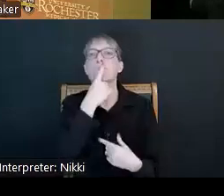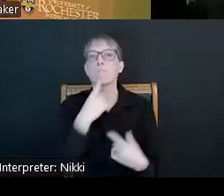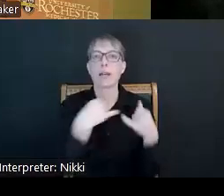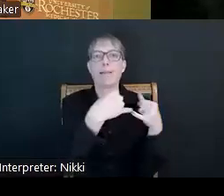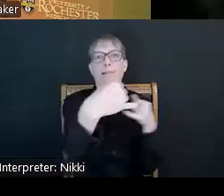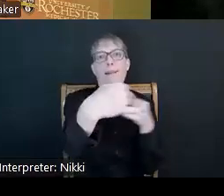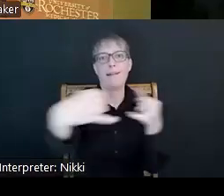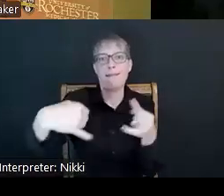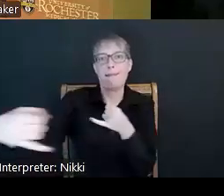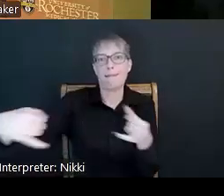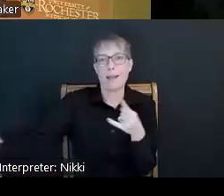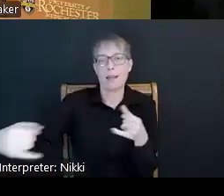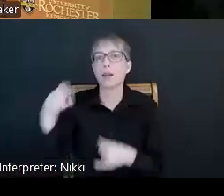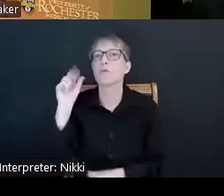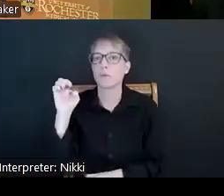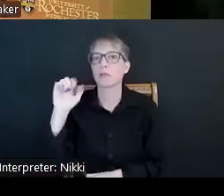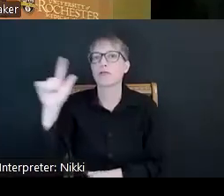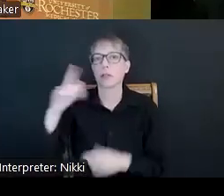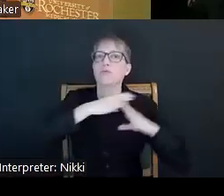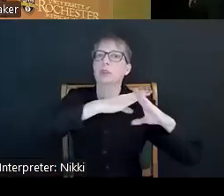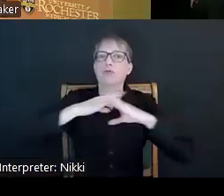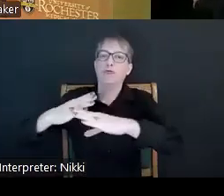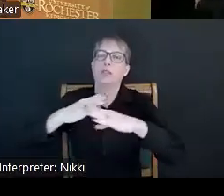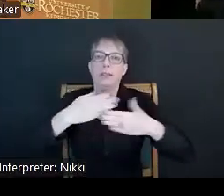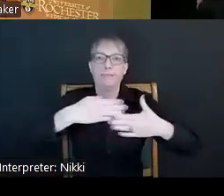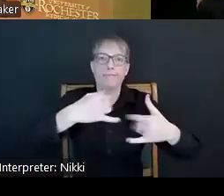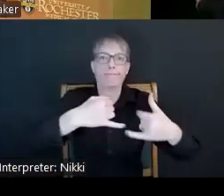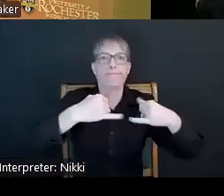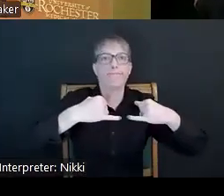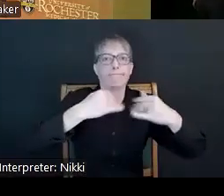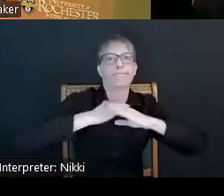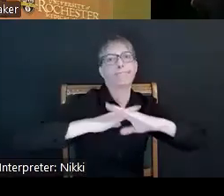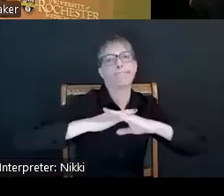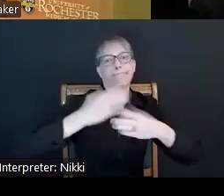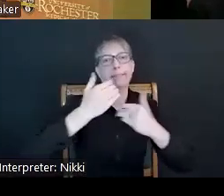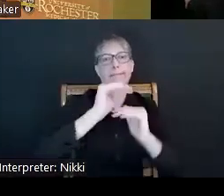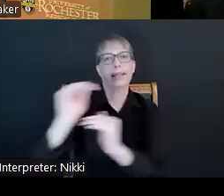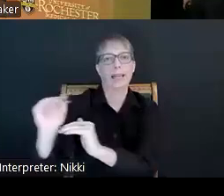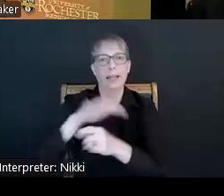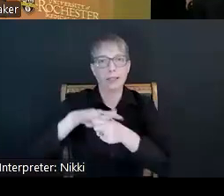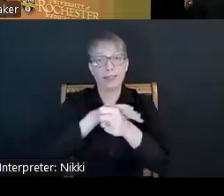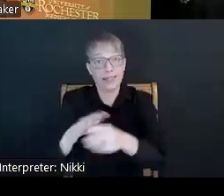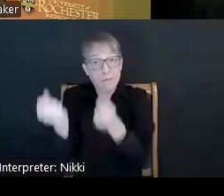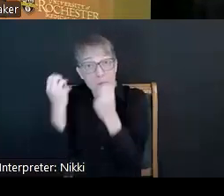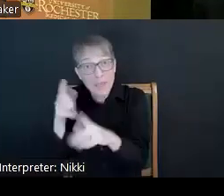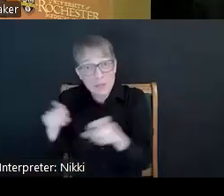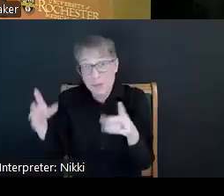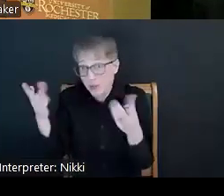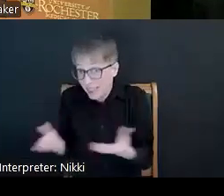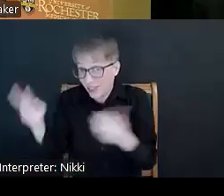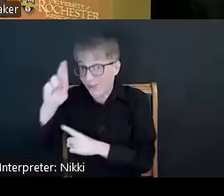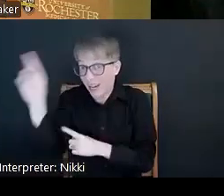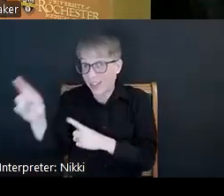covenants, and the thousands of everyday folks in Rochester that participated in a civil rights movement here in Rochester, as